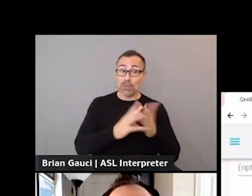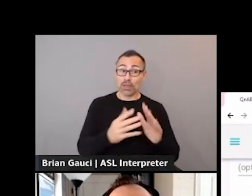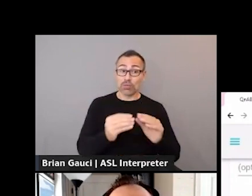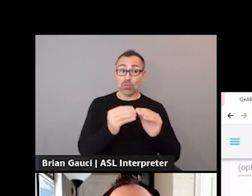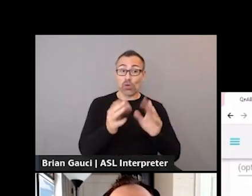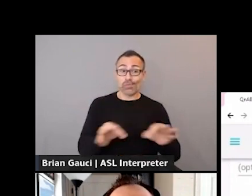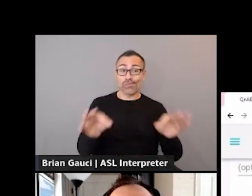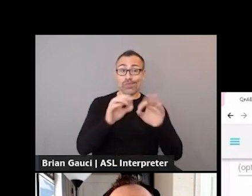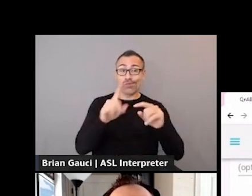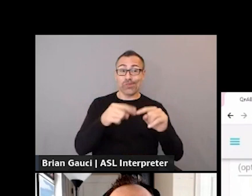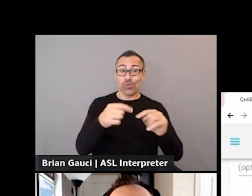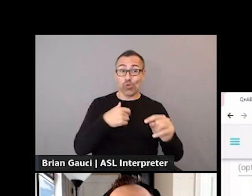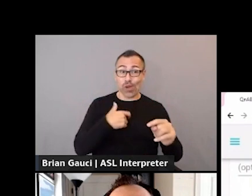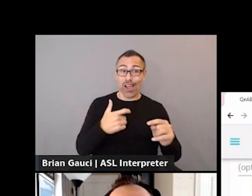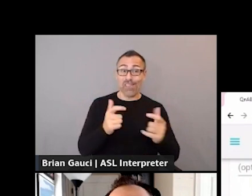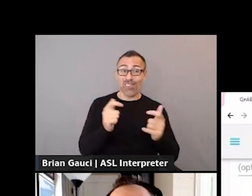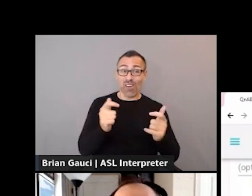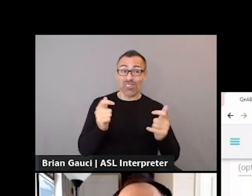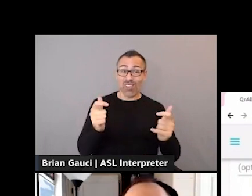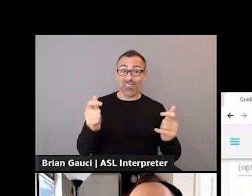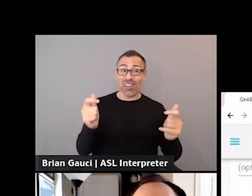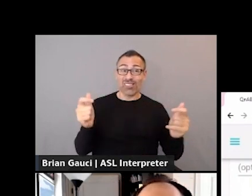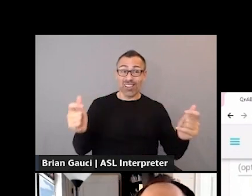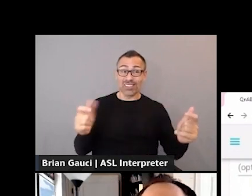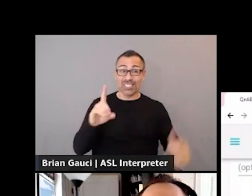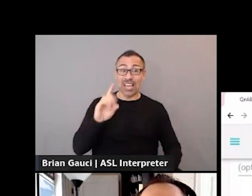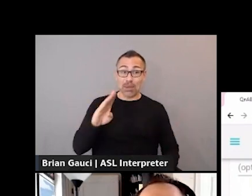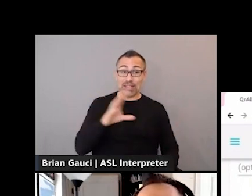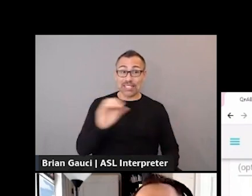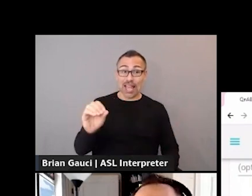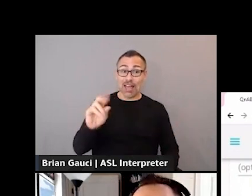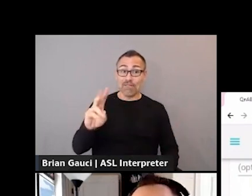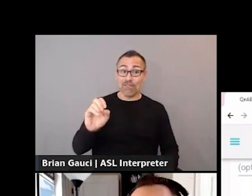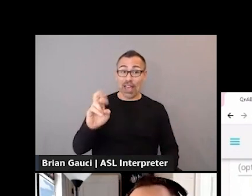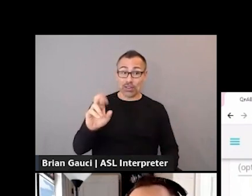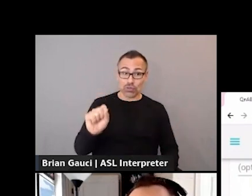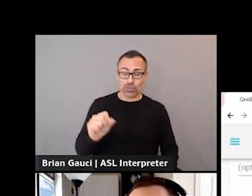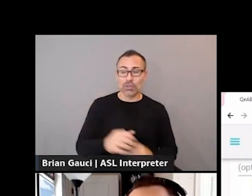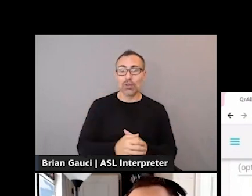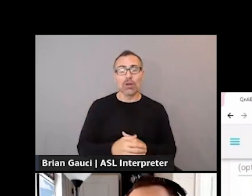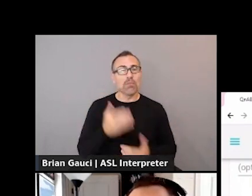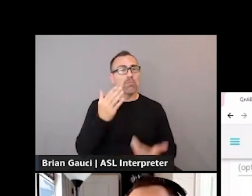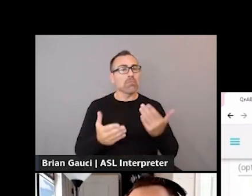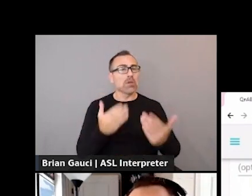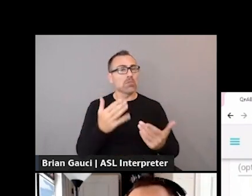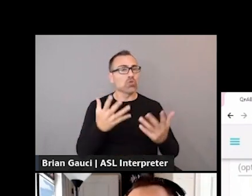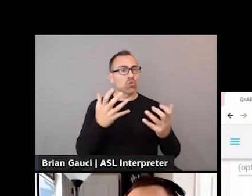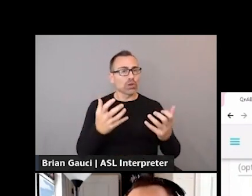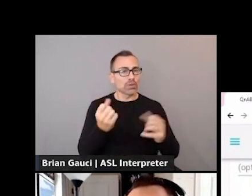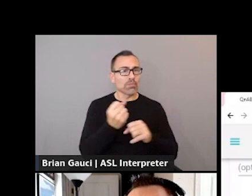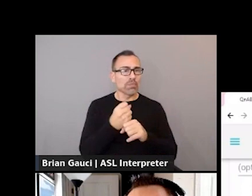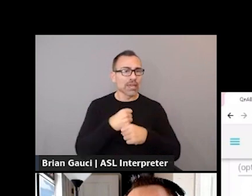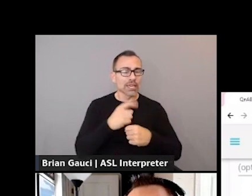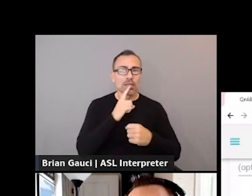and larger and larger databases of vectors that you'd want to consider, maybe being more uniform or having